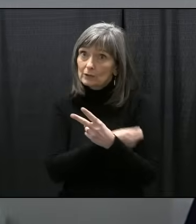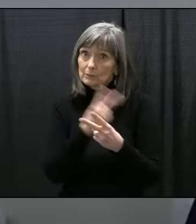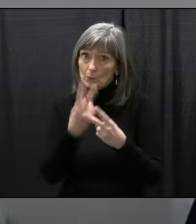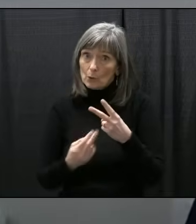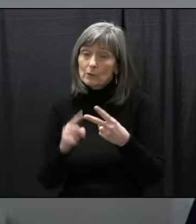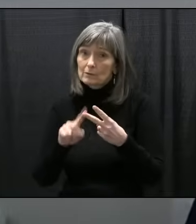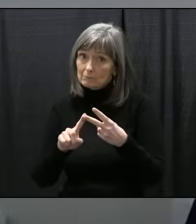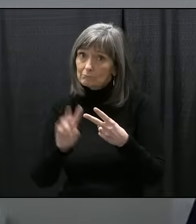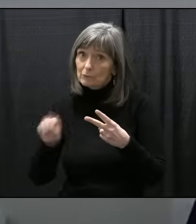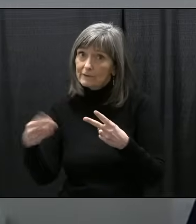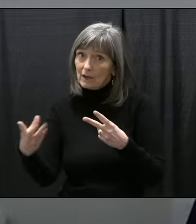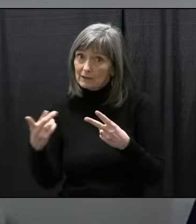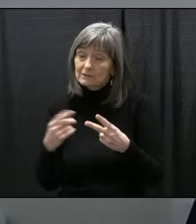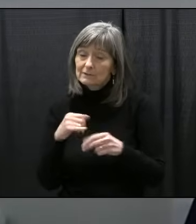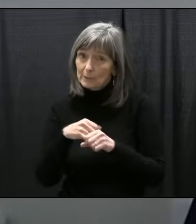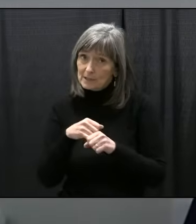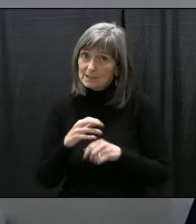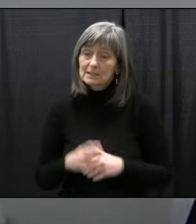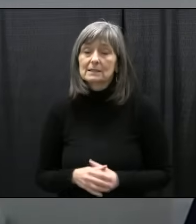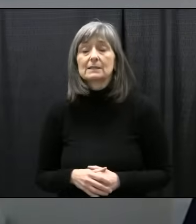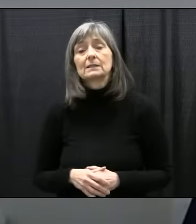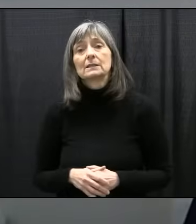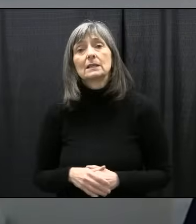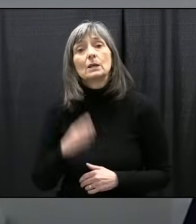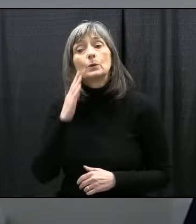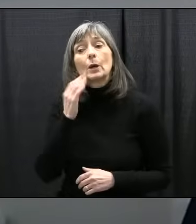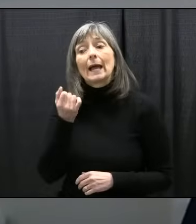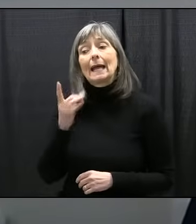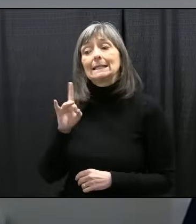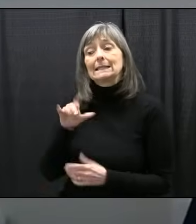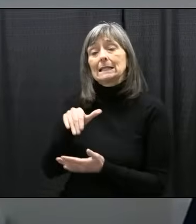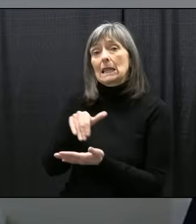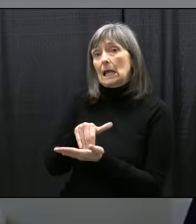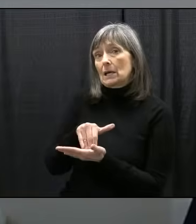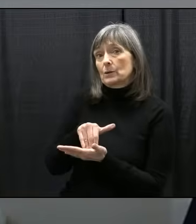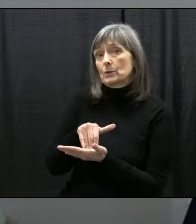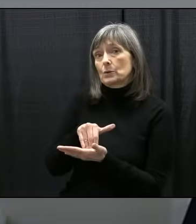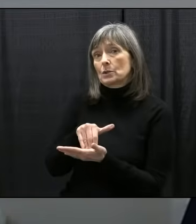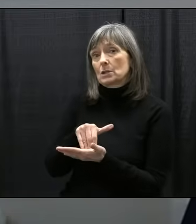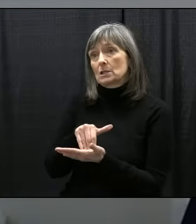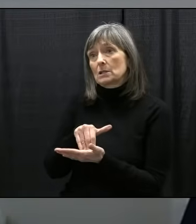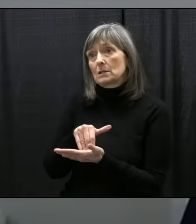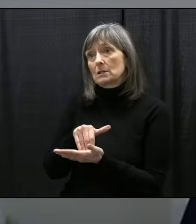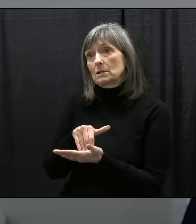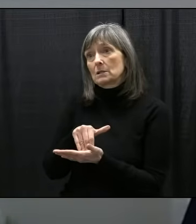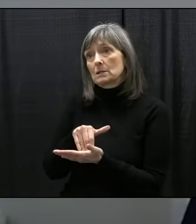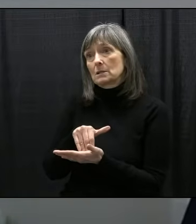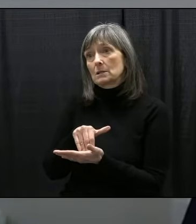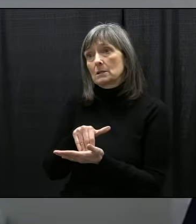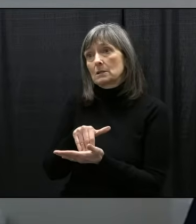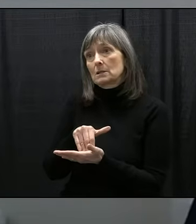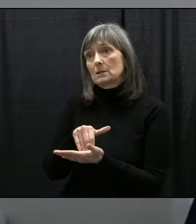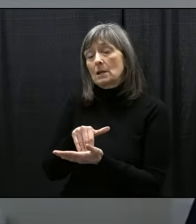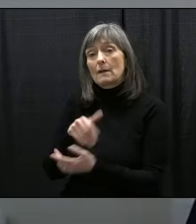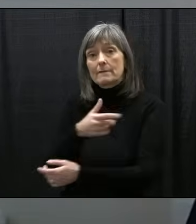both. We are aware of 18,000 or thereabout doses of vaccine that are out in